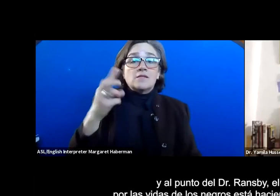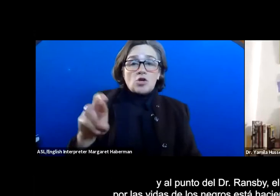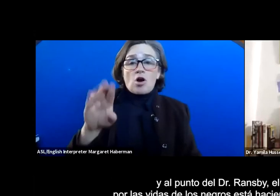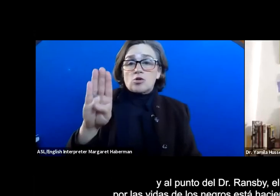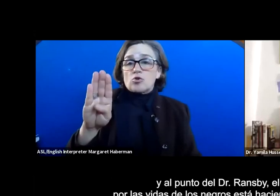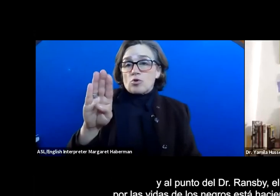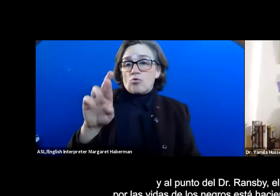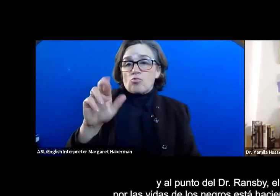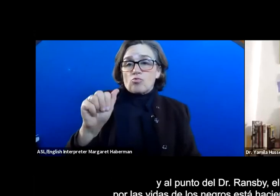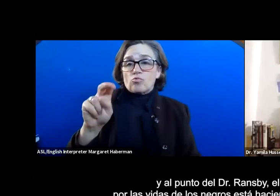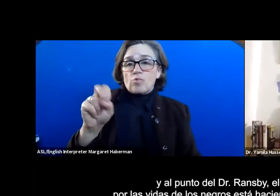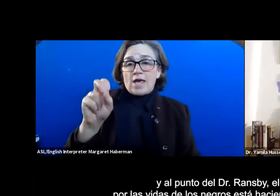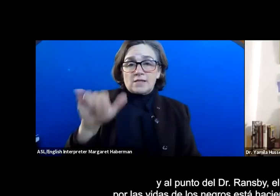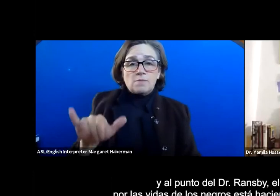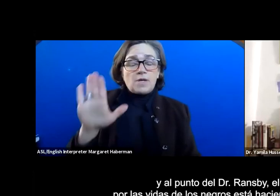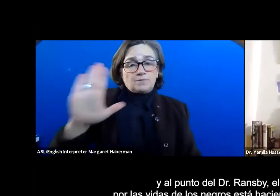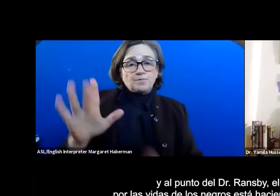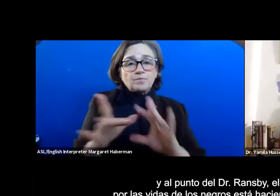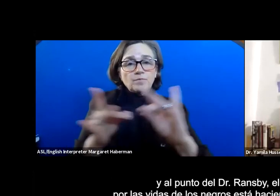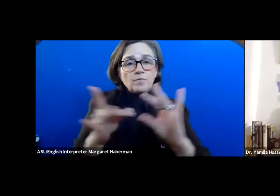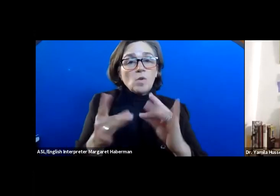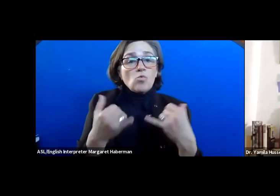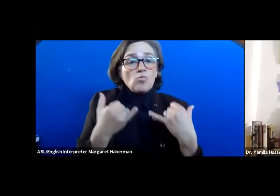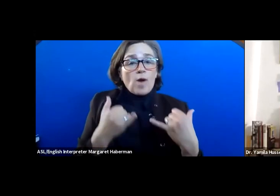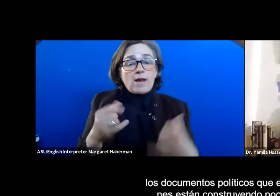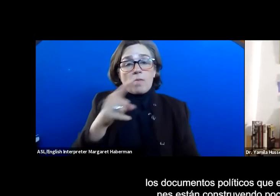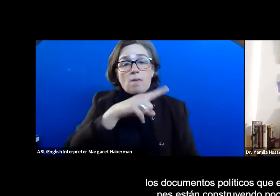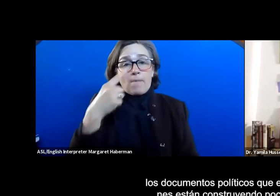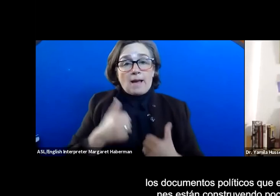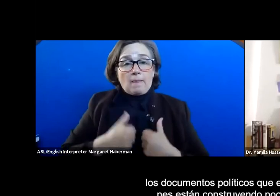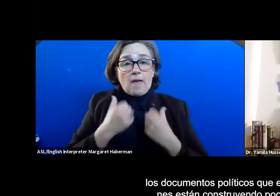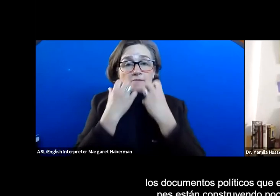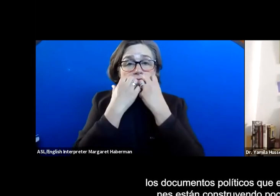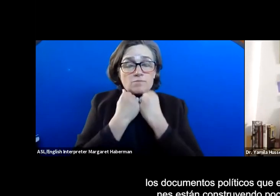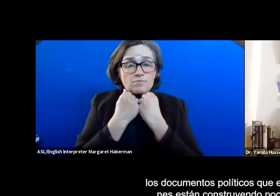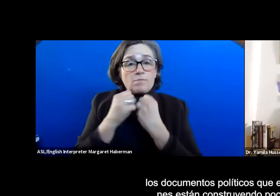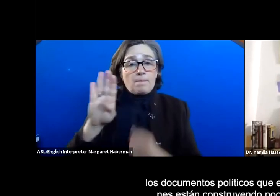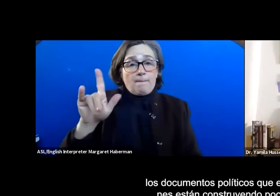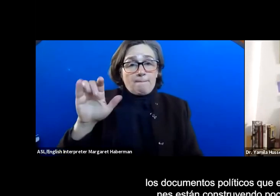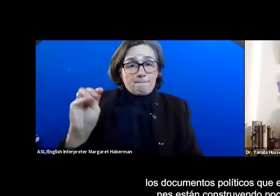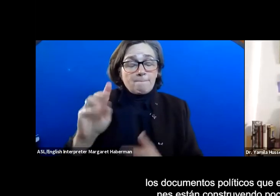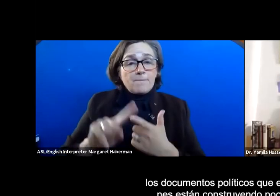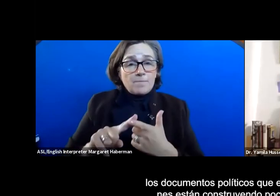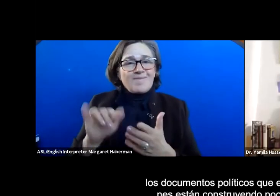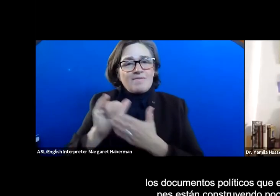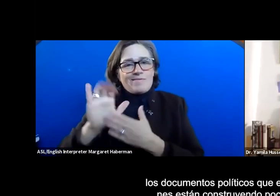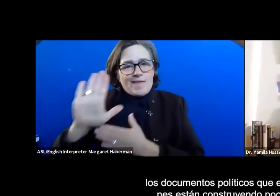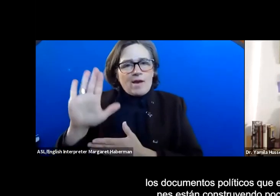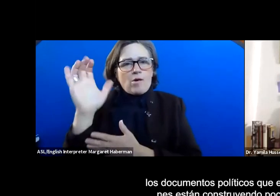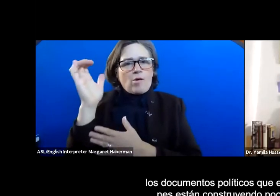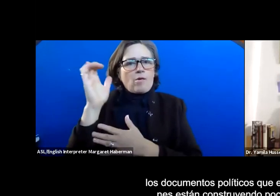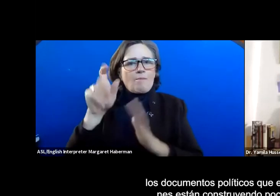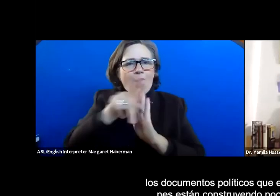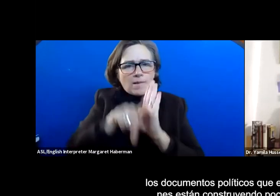Black Lives is doing precisely that. The policy documents that they are putting forth